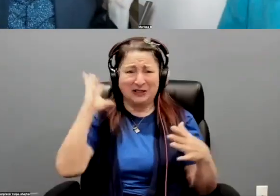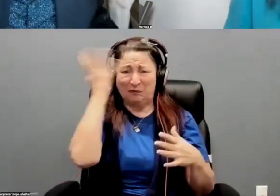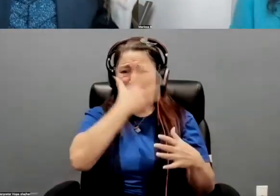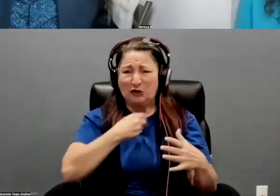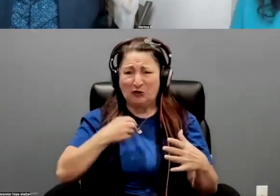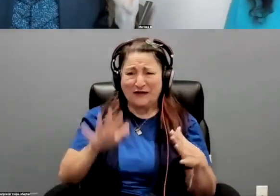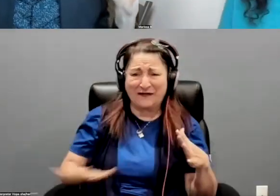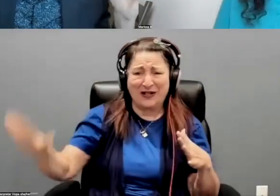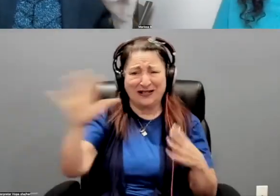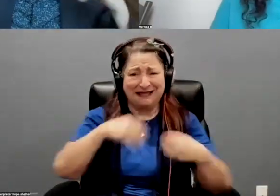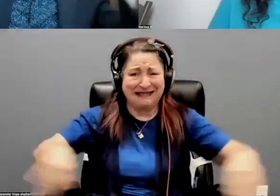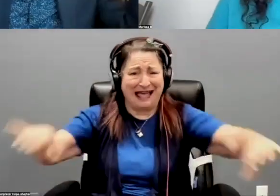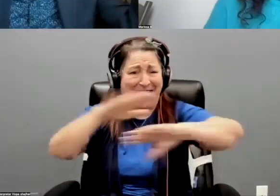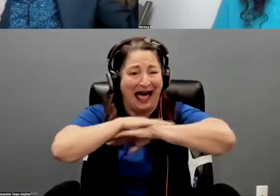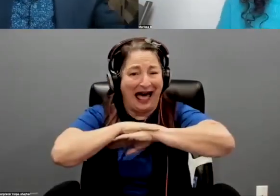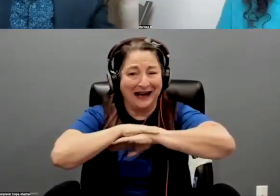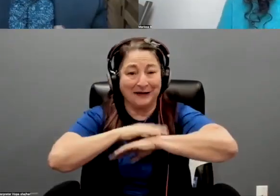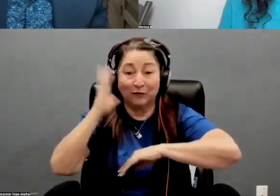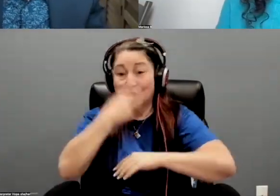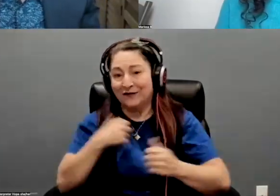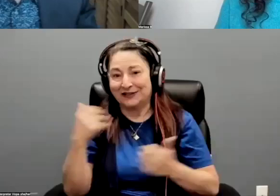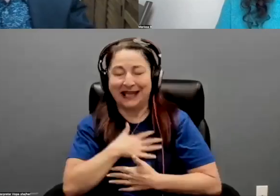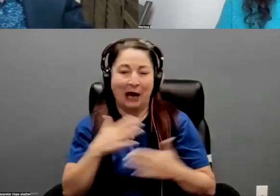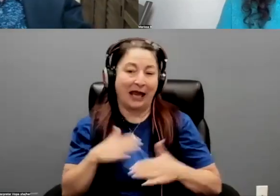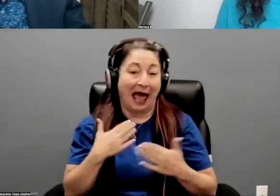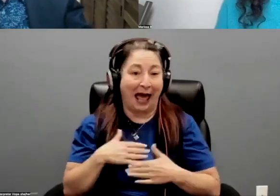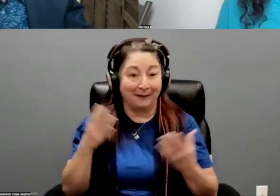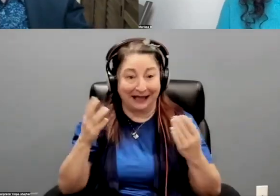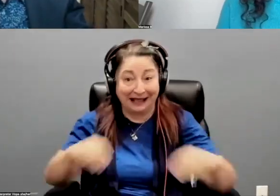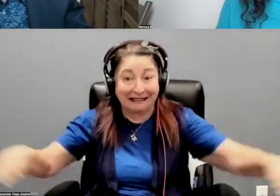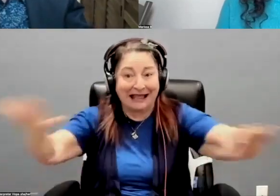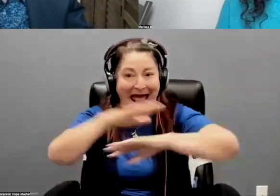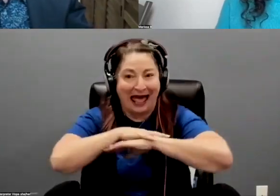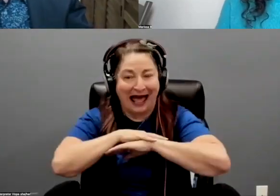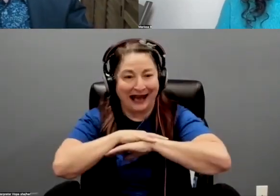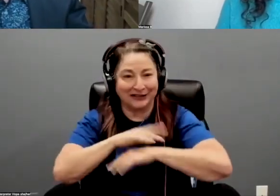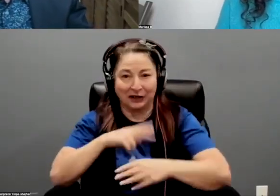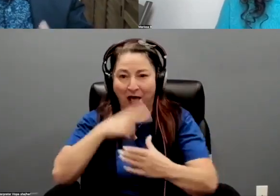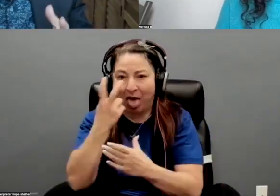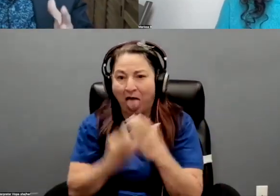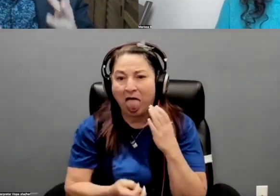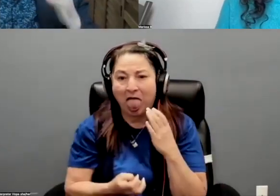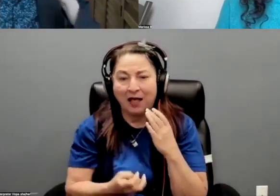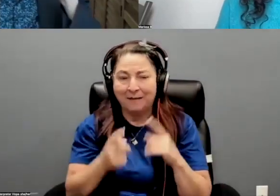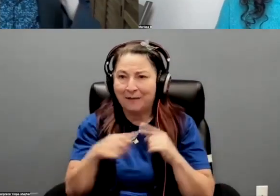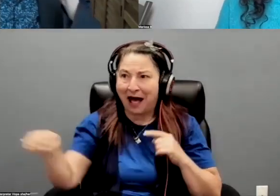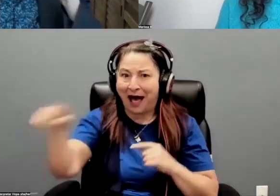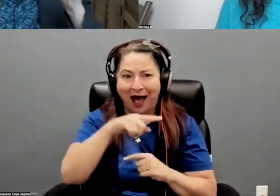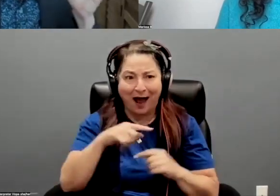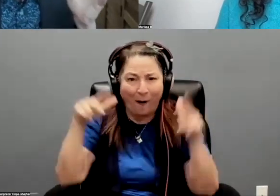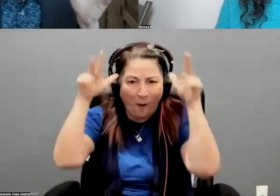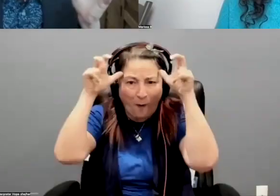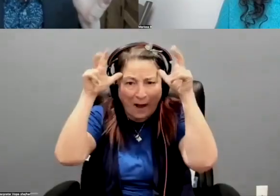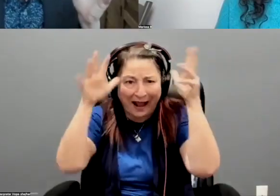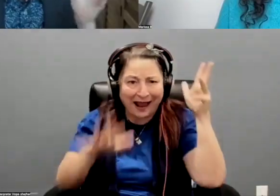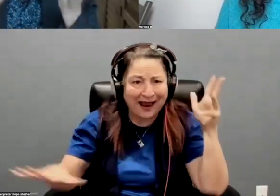land, beautiful, scary, happy, land, but it's so diverse, but